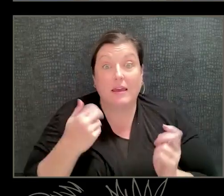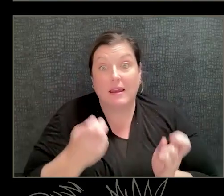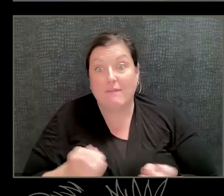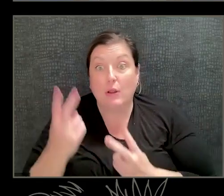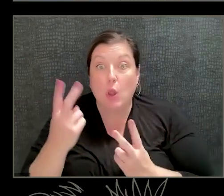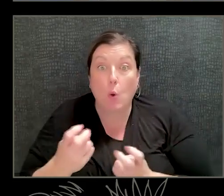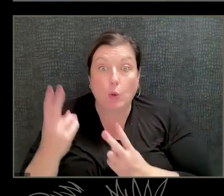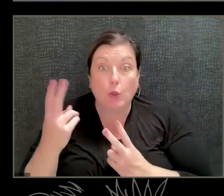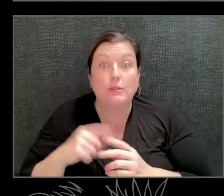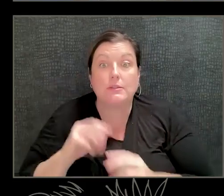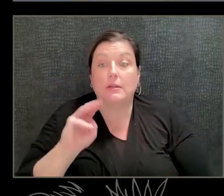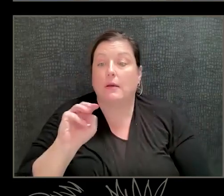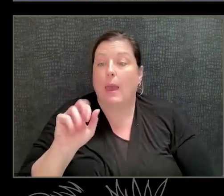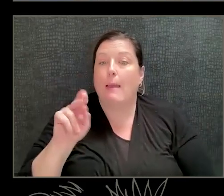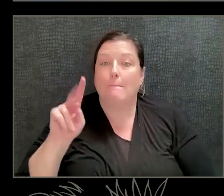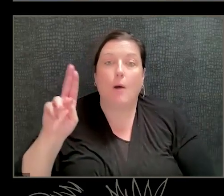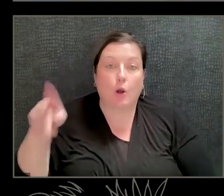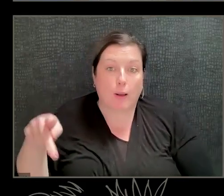to markup.